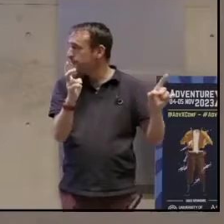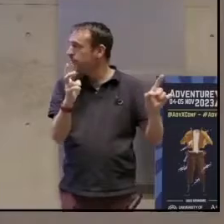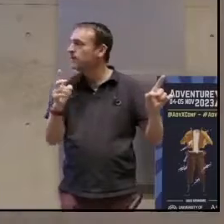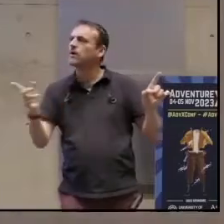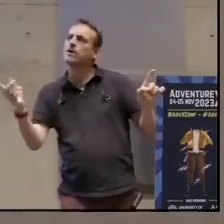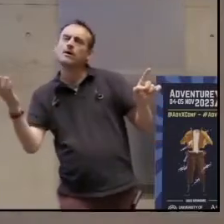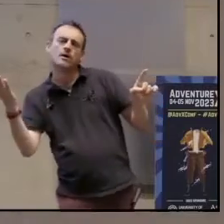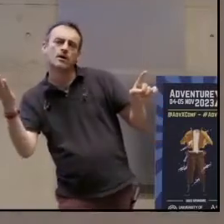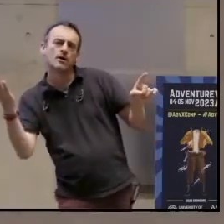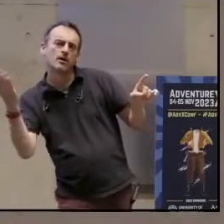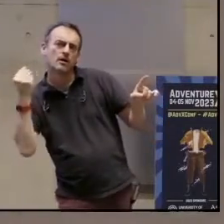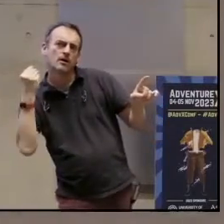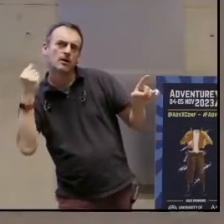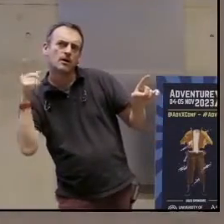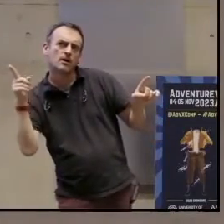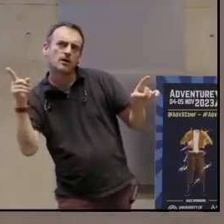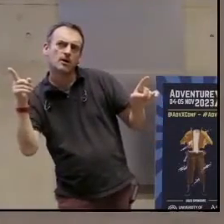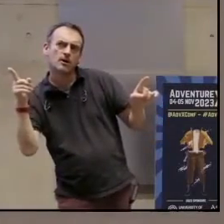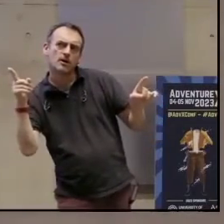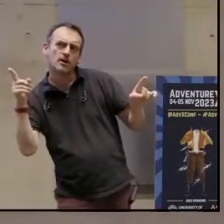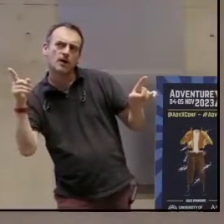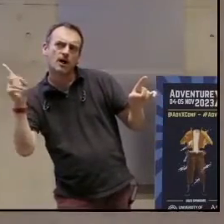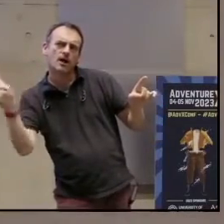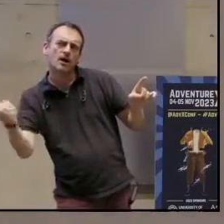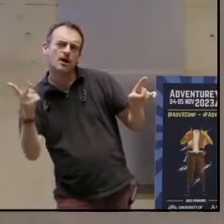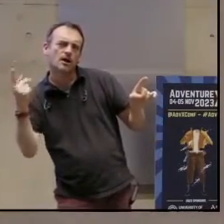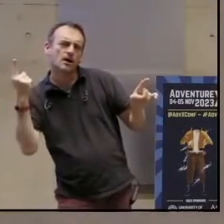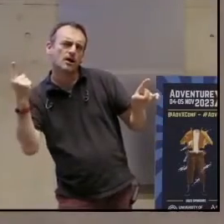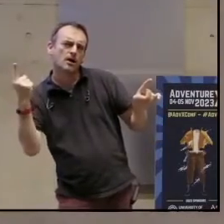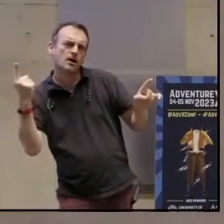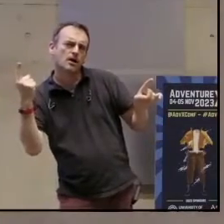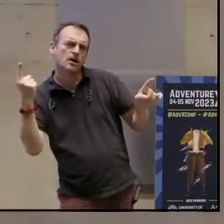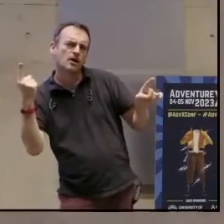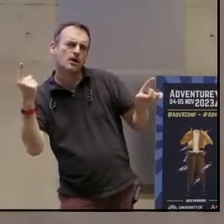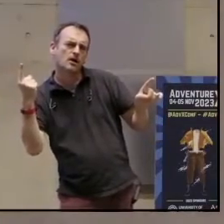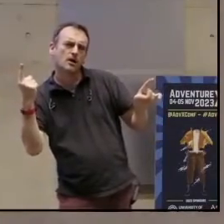Say it again? Sorry, one at a time. Scream at me.